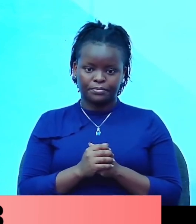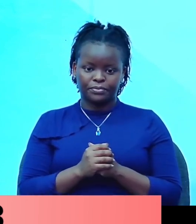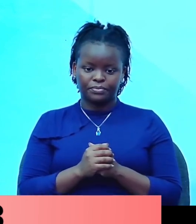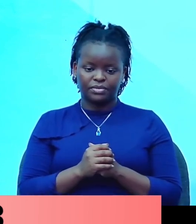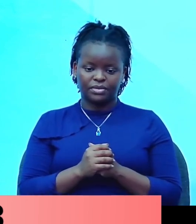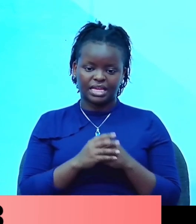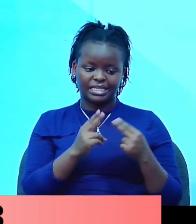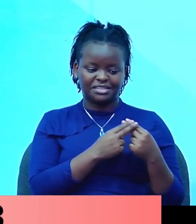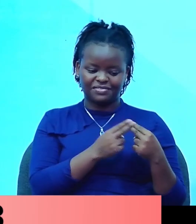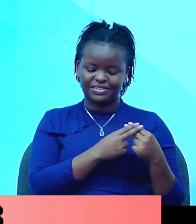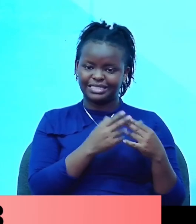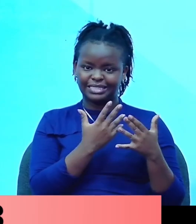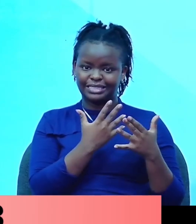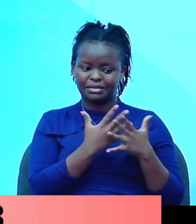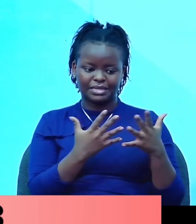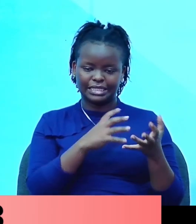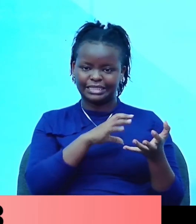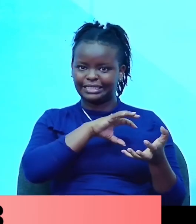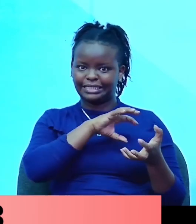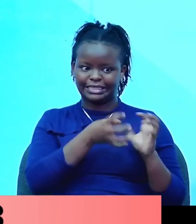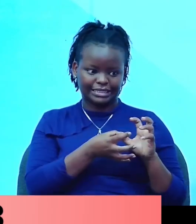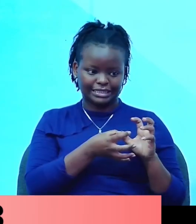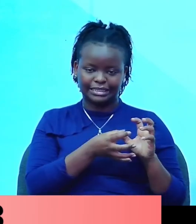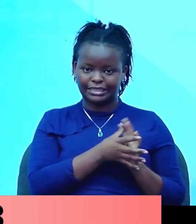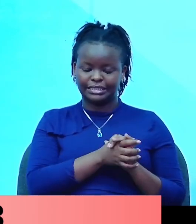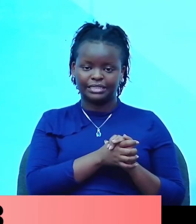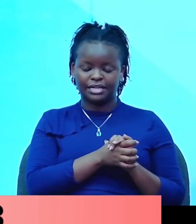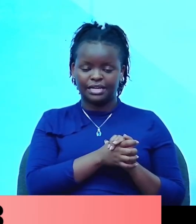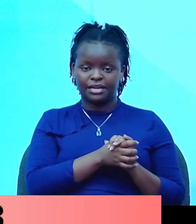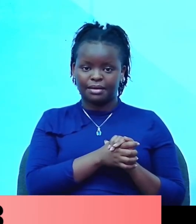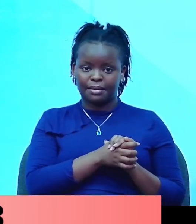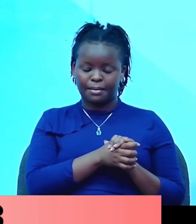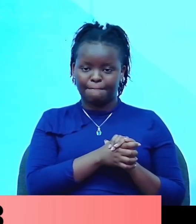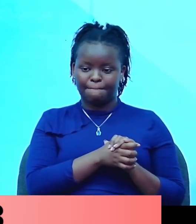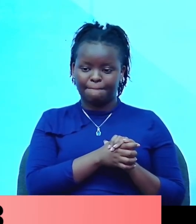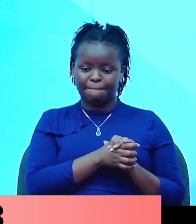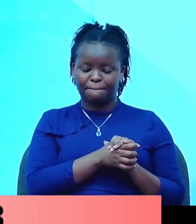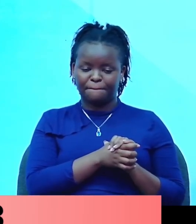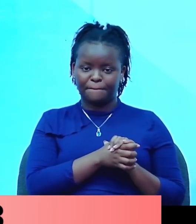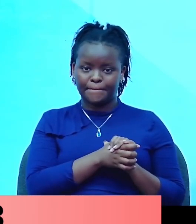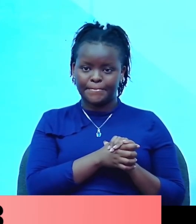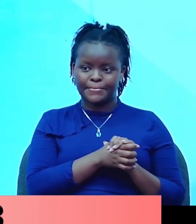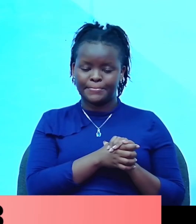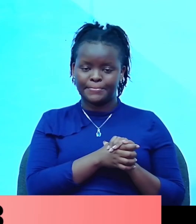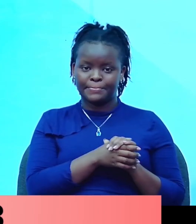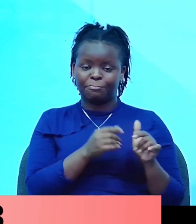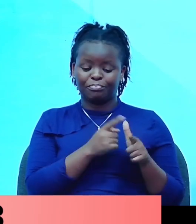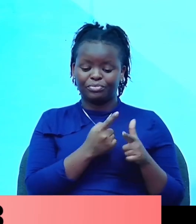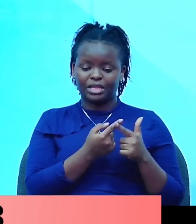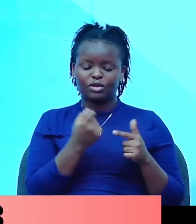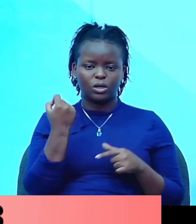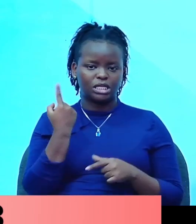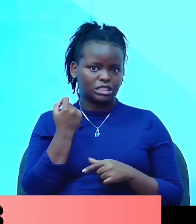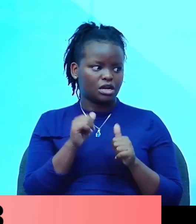the complex terms and up until you unpack everything. We unpack it. Yes, and then you get the whole sense of